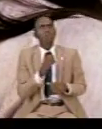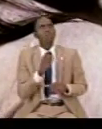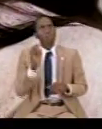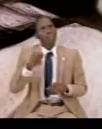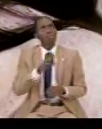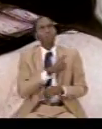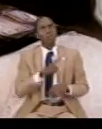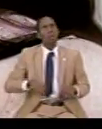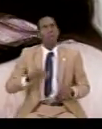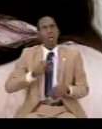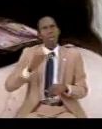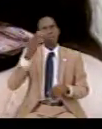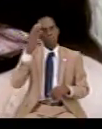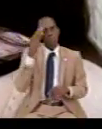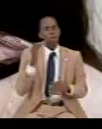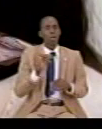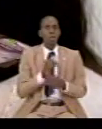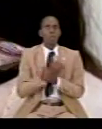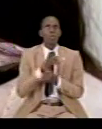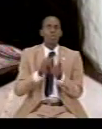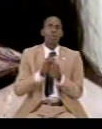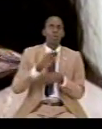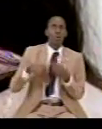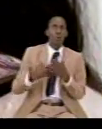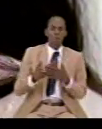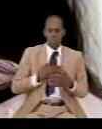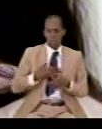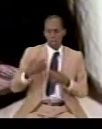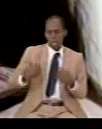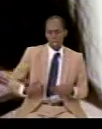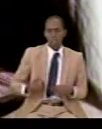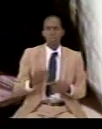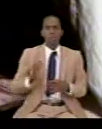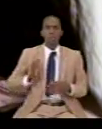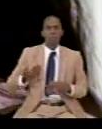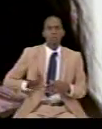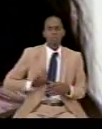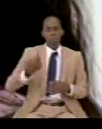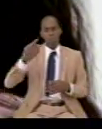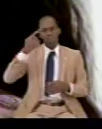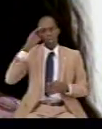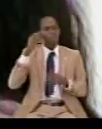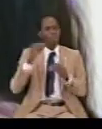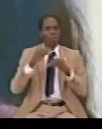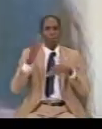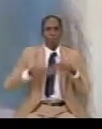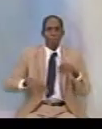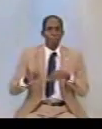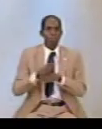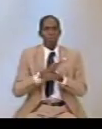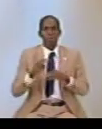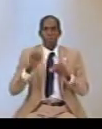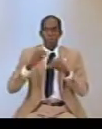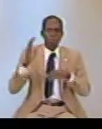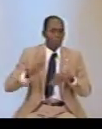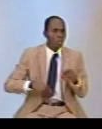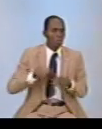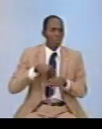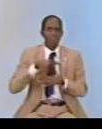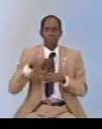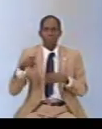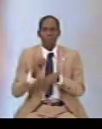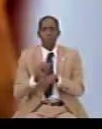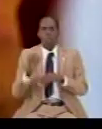love you with all my heart and with all my soul and with all my might, more than business, more than profession, more